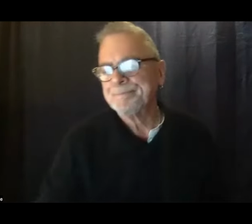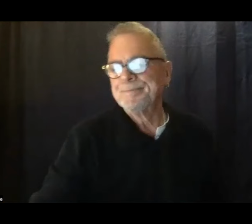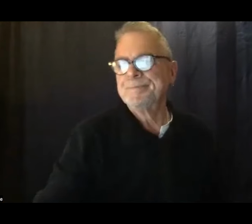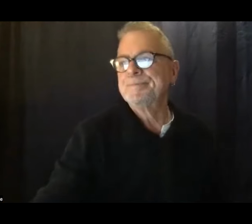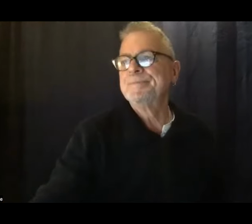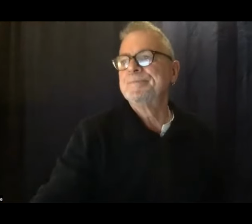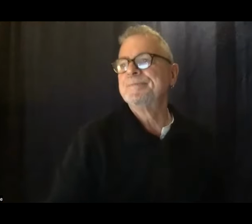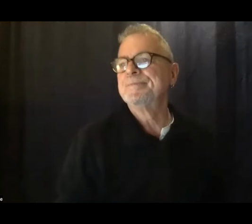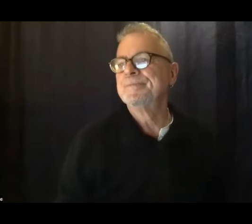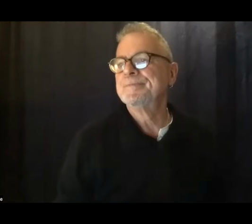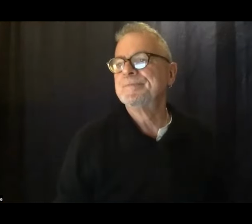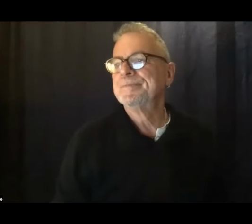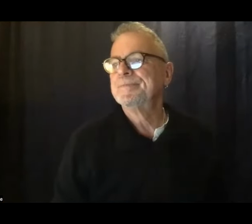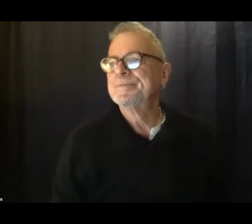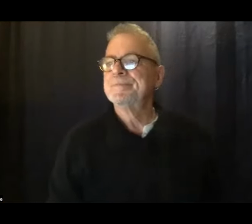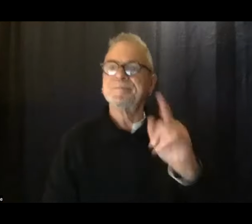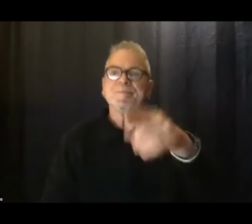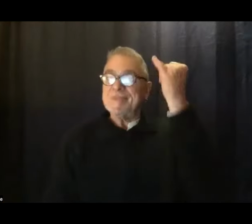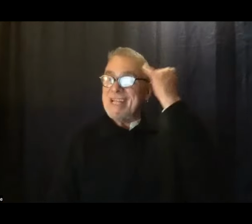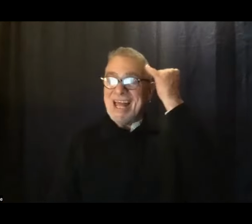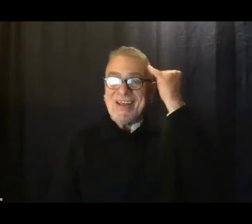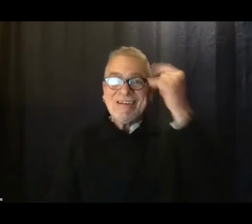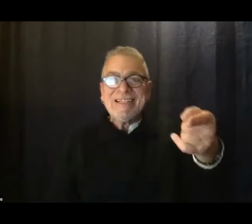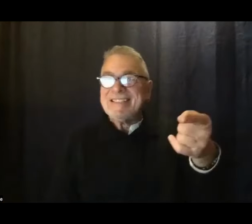Brand names as well, absolutely.